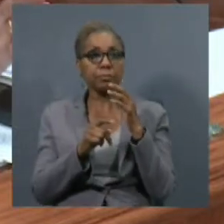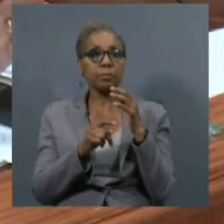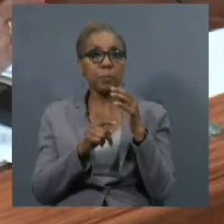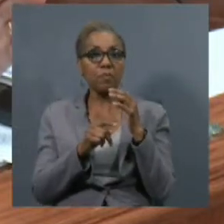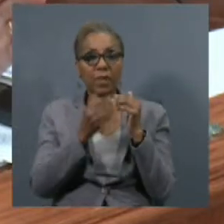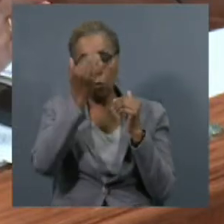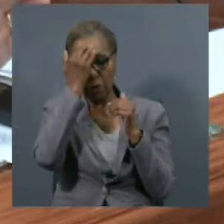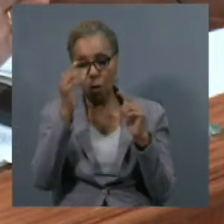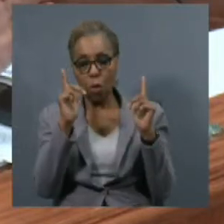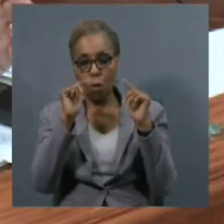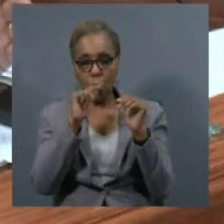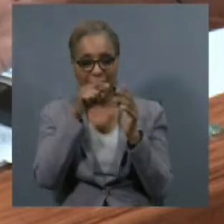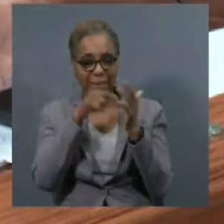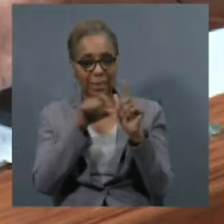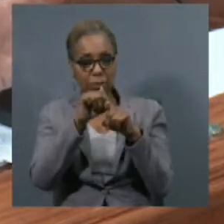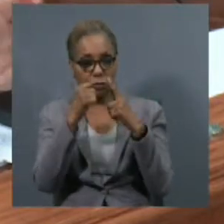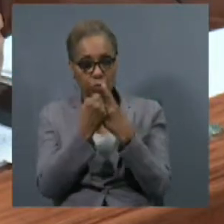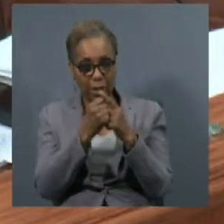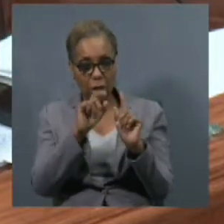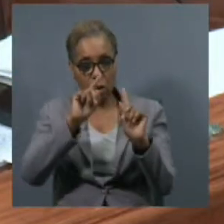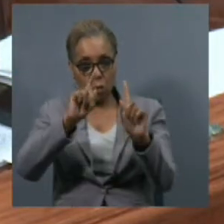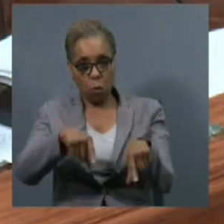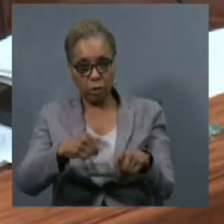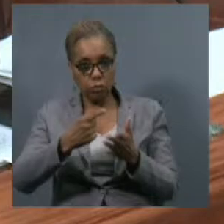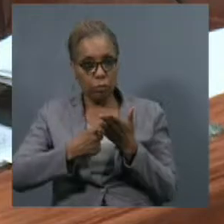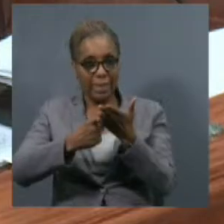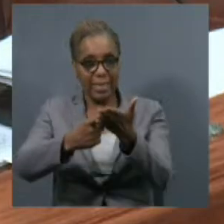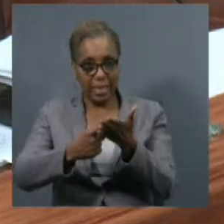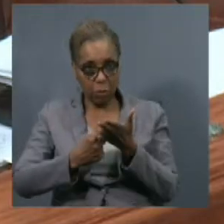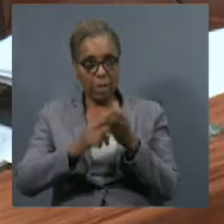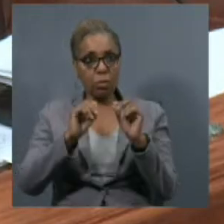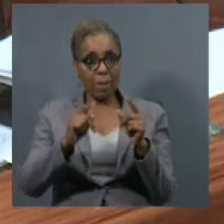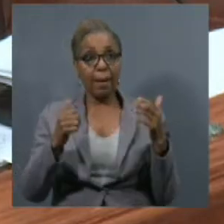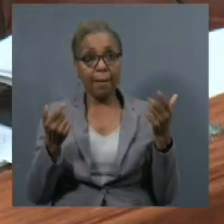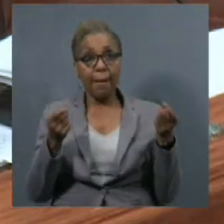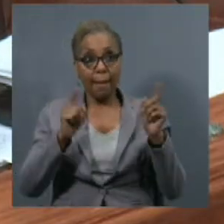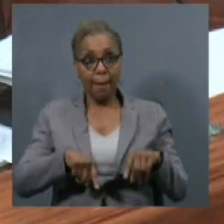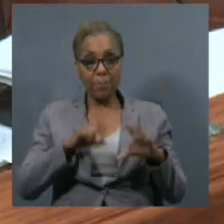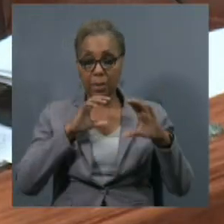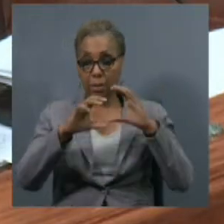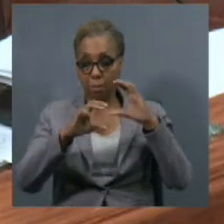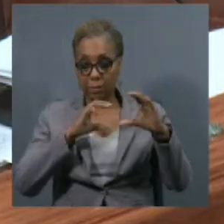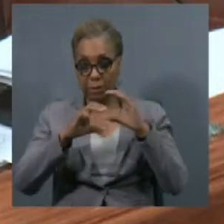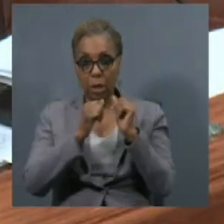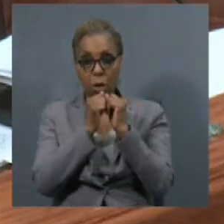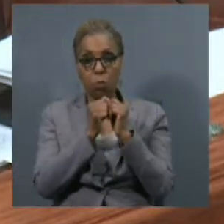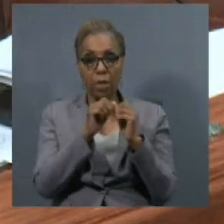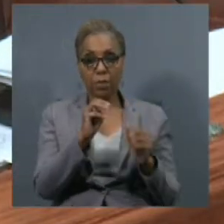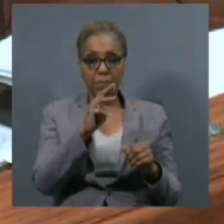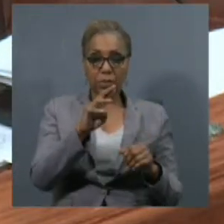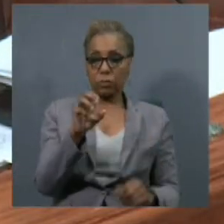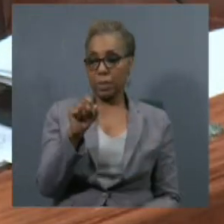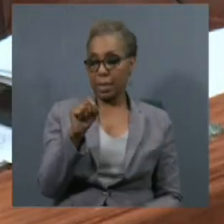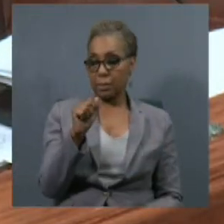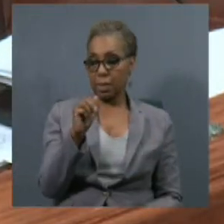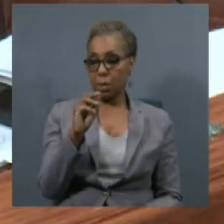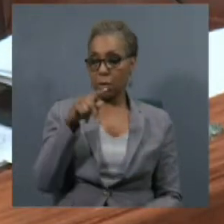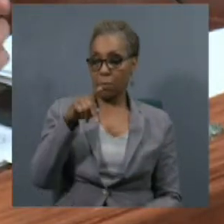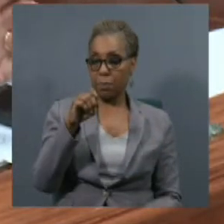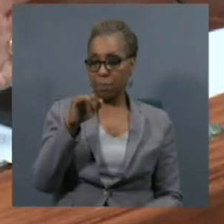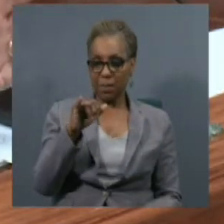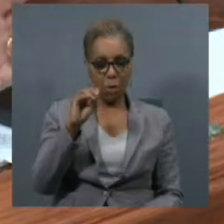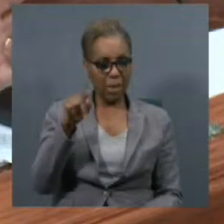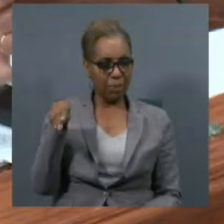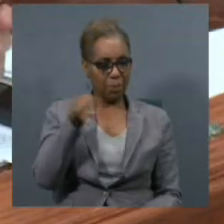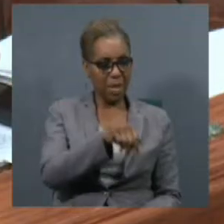when this matter was going to a hearing, that there was a conversation with Mr. Sarpy where the payment, and I